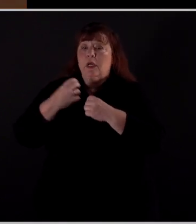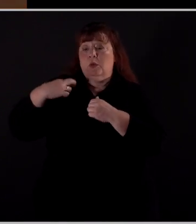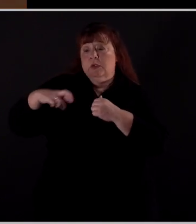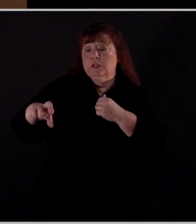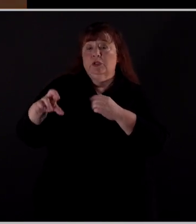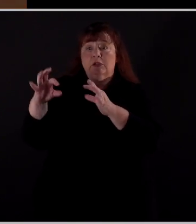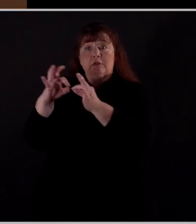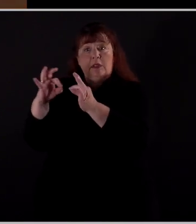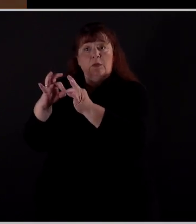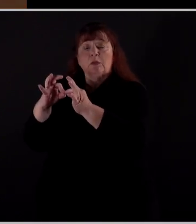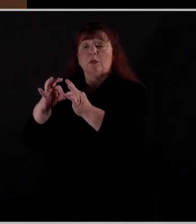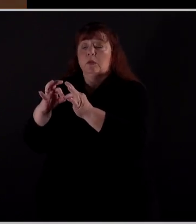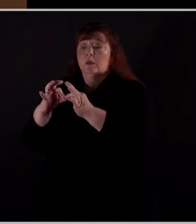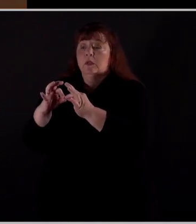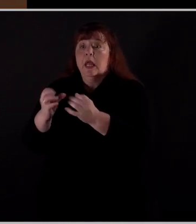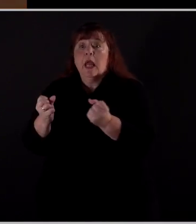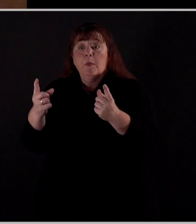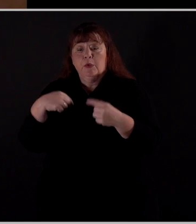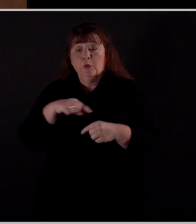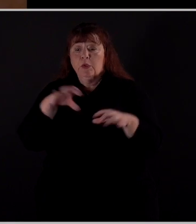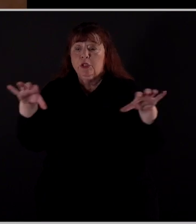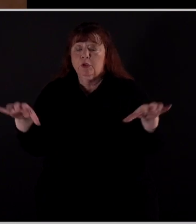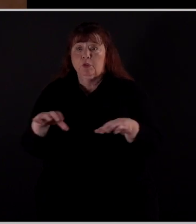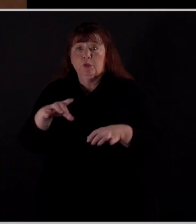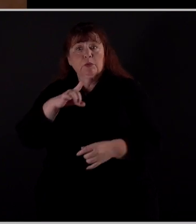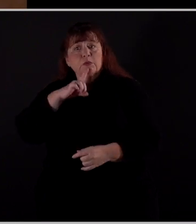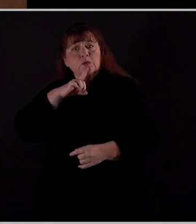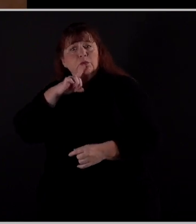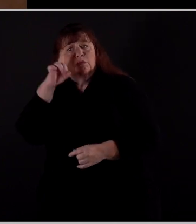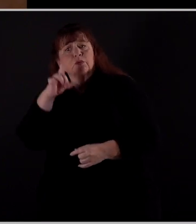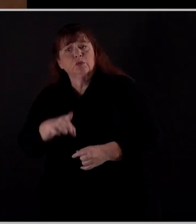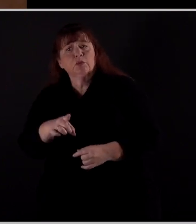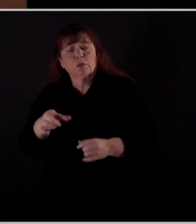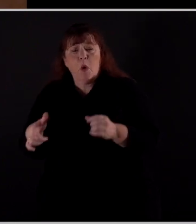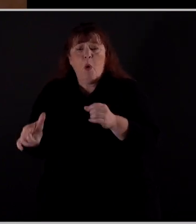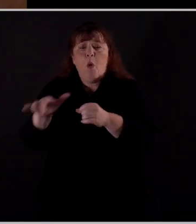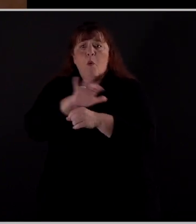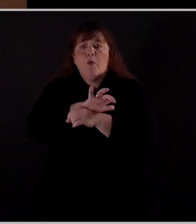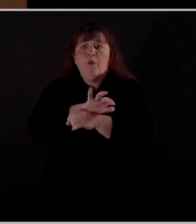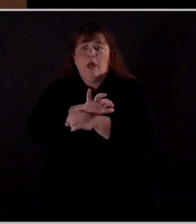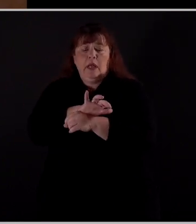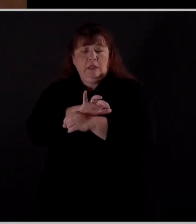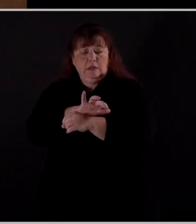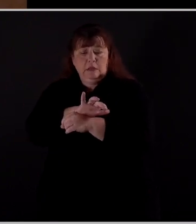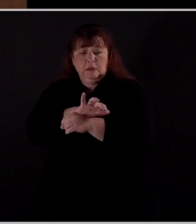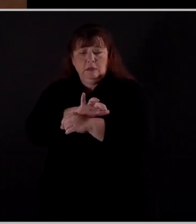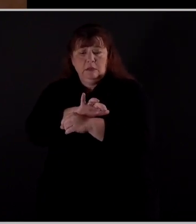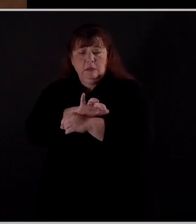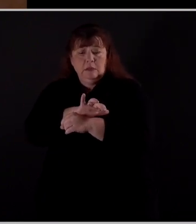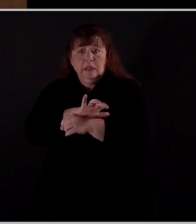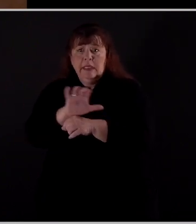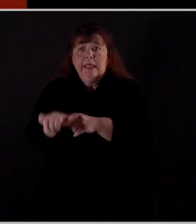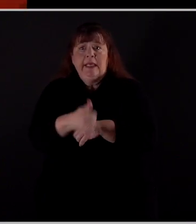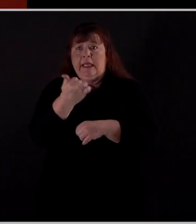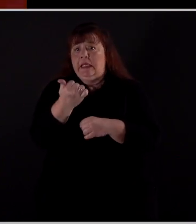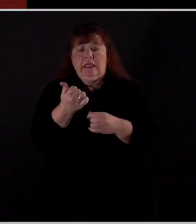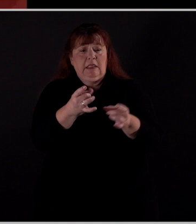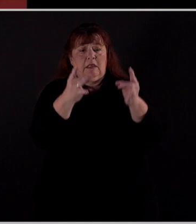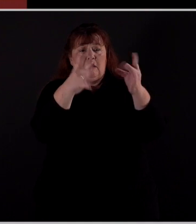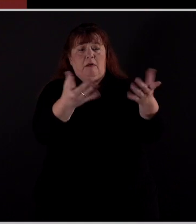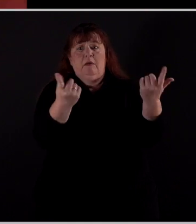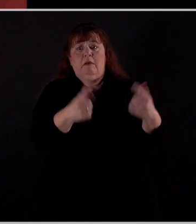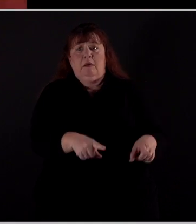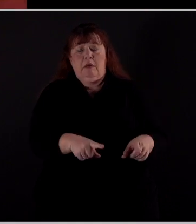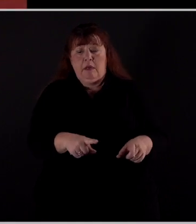the amount that we do hold true overrides any of our differences.